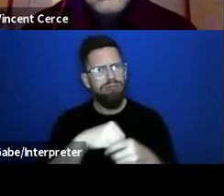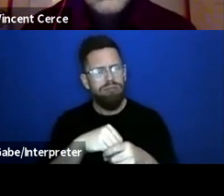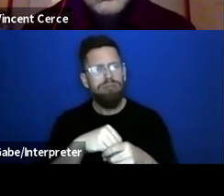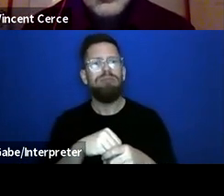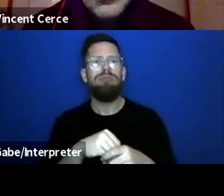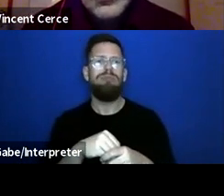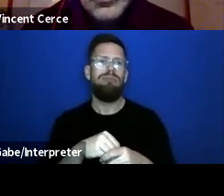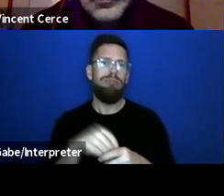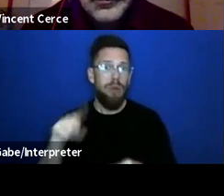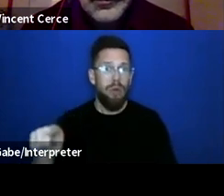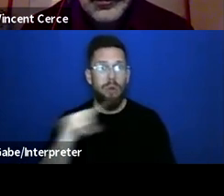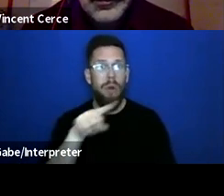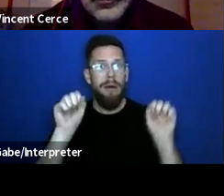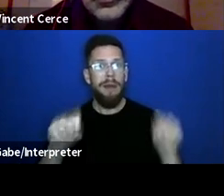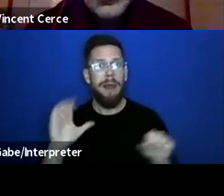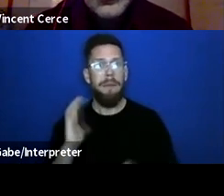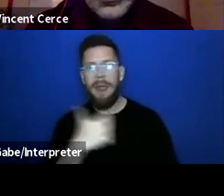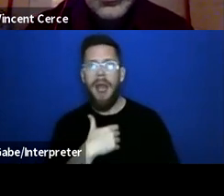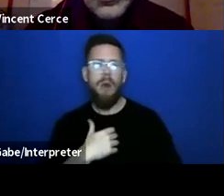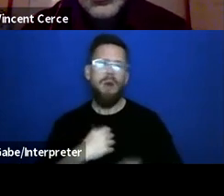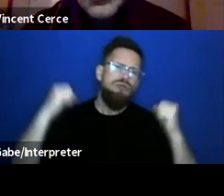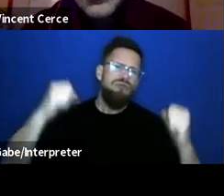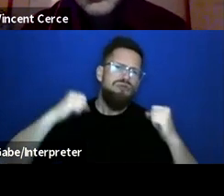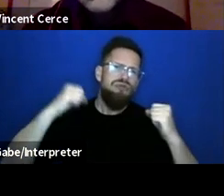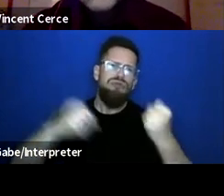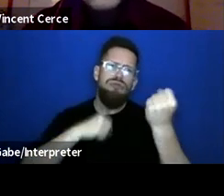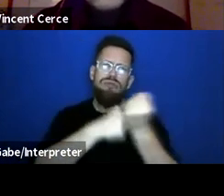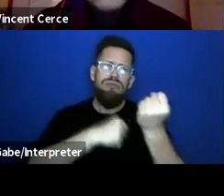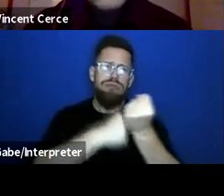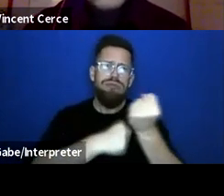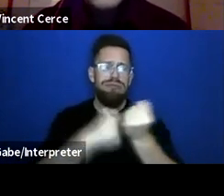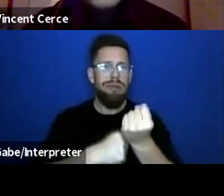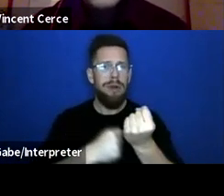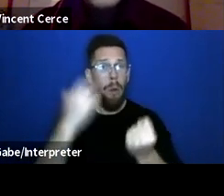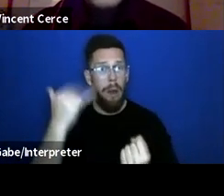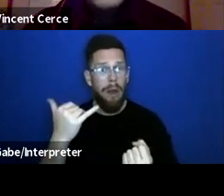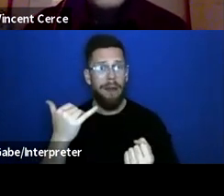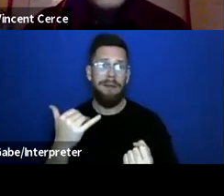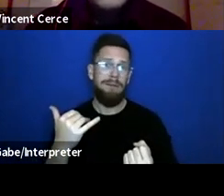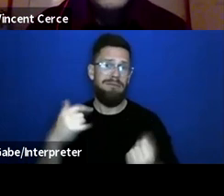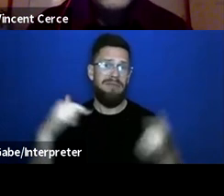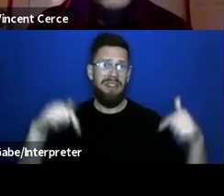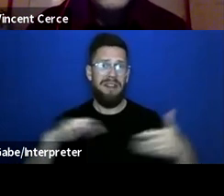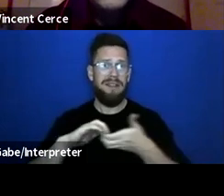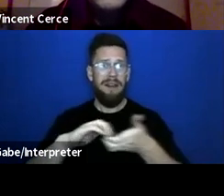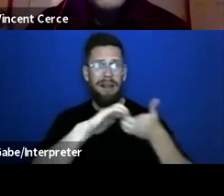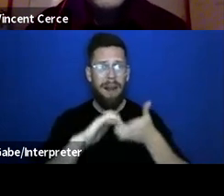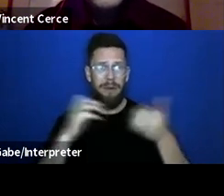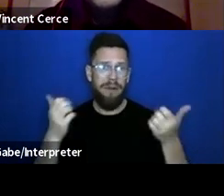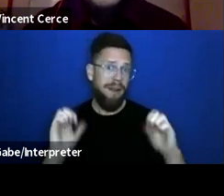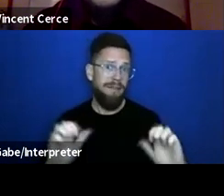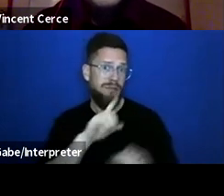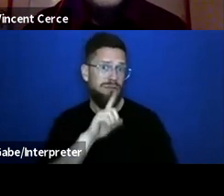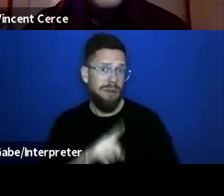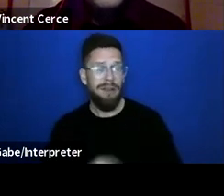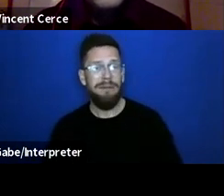our cheerleaders and our champions, because many districts, you know, it's a collaborative effort when we try to do these projects. And I